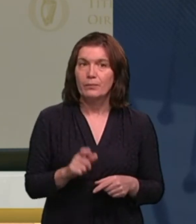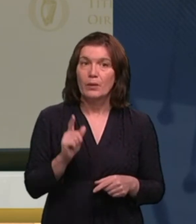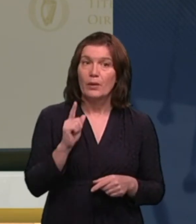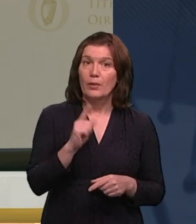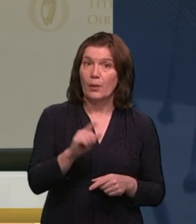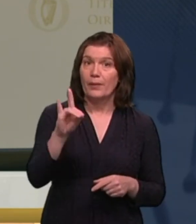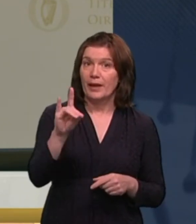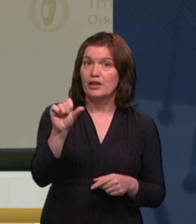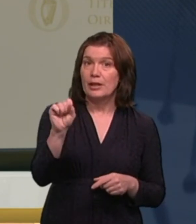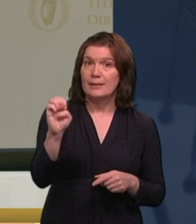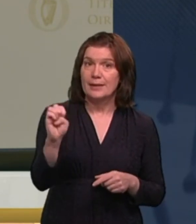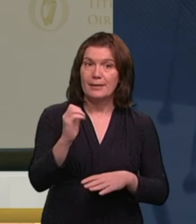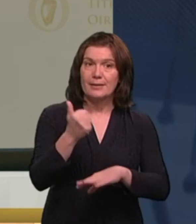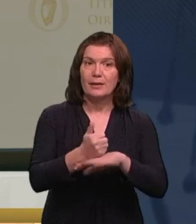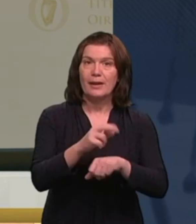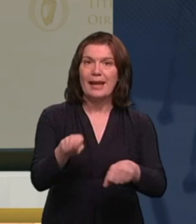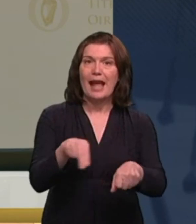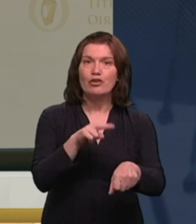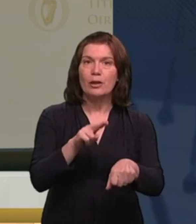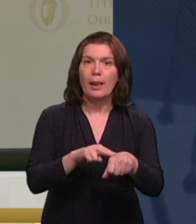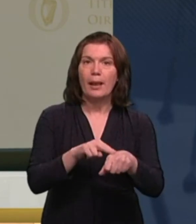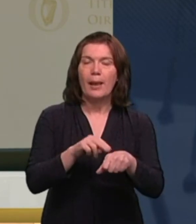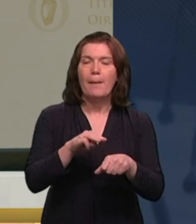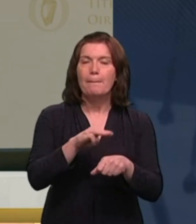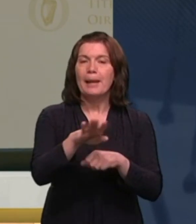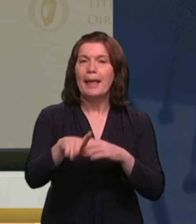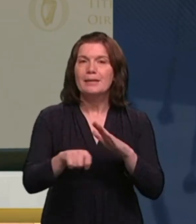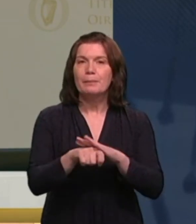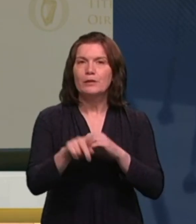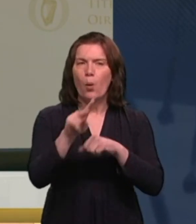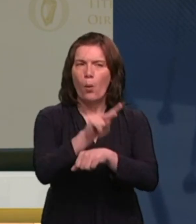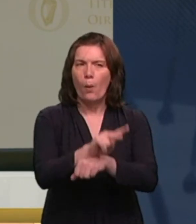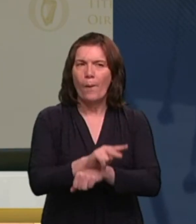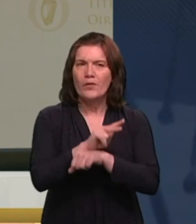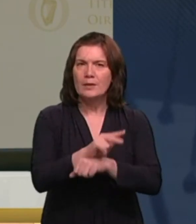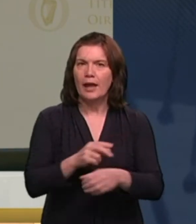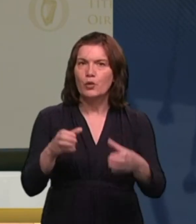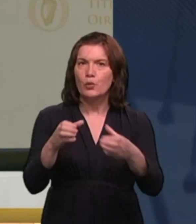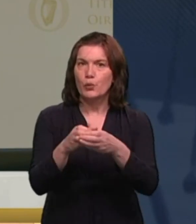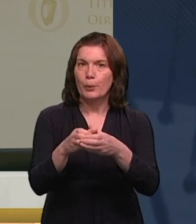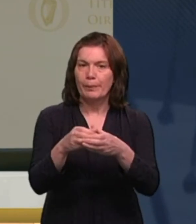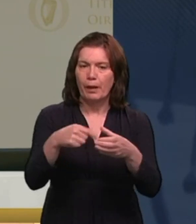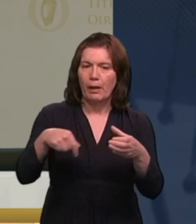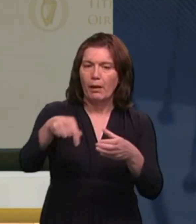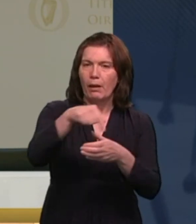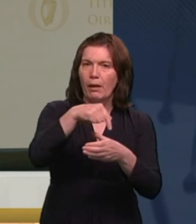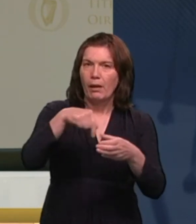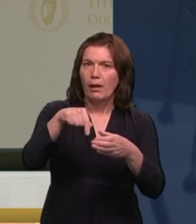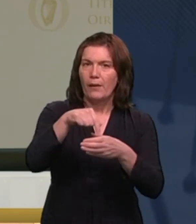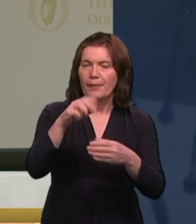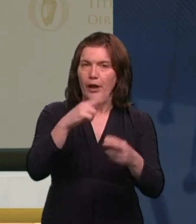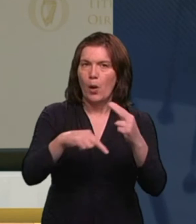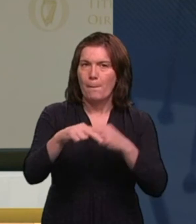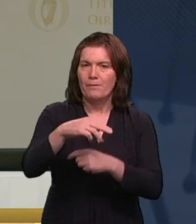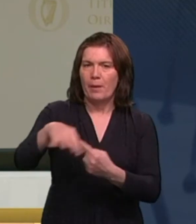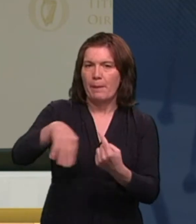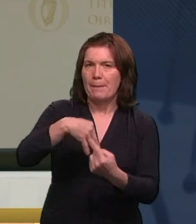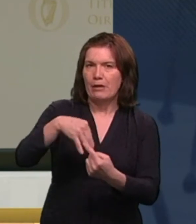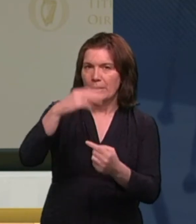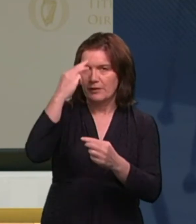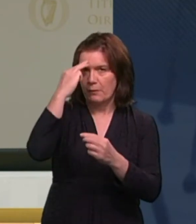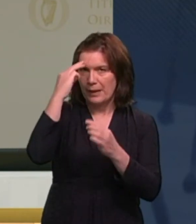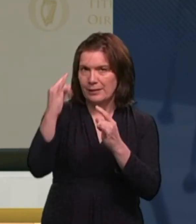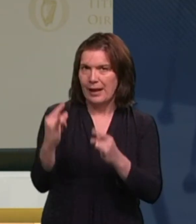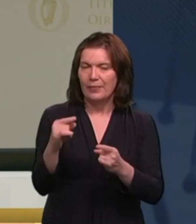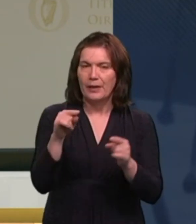HSE has established the National Placement Oversight Group, that is an integrated group coming from mental health and disabilities that seeks to really come up